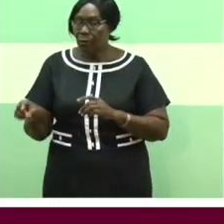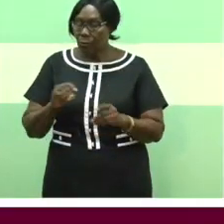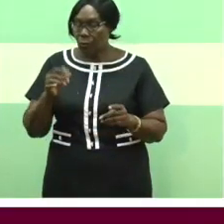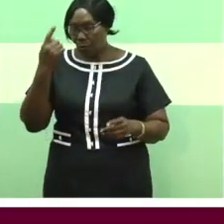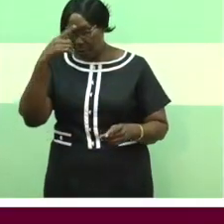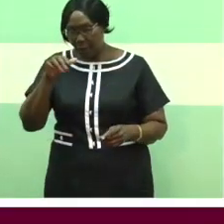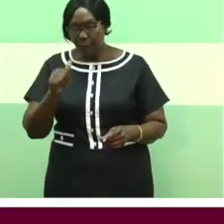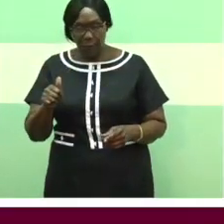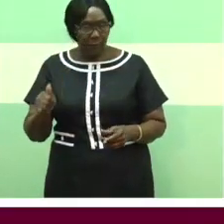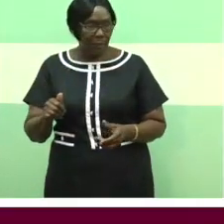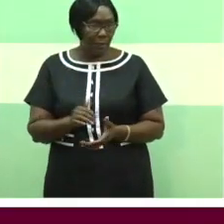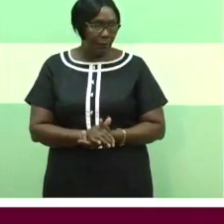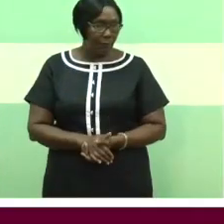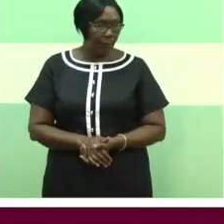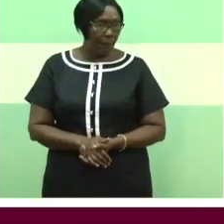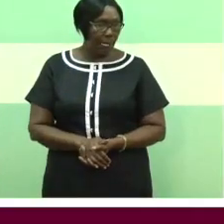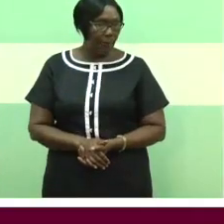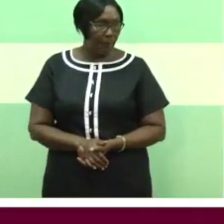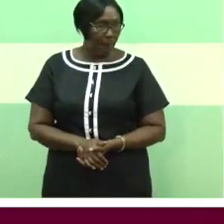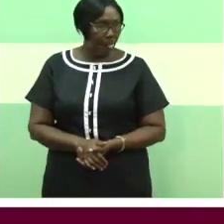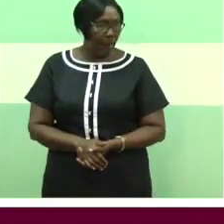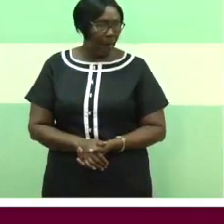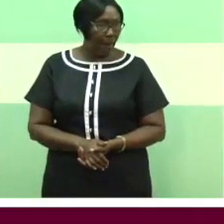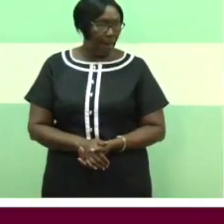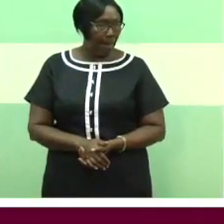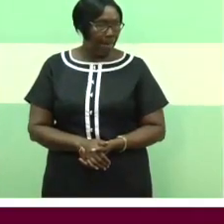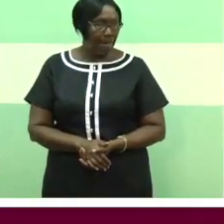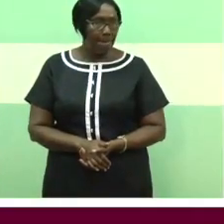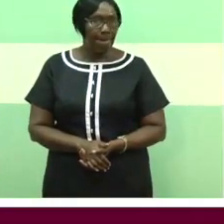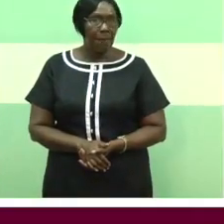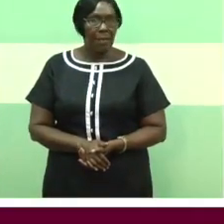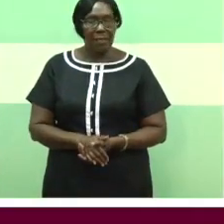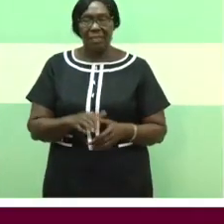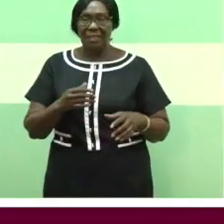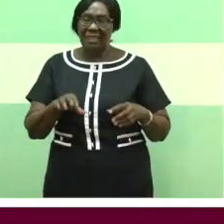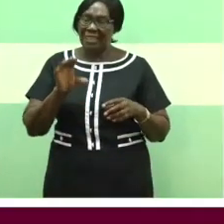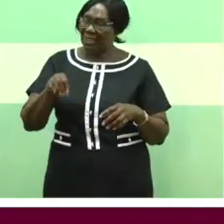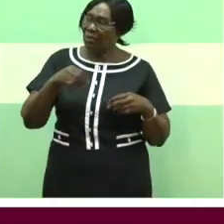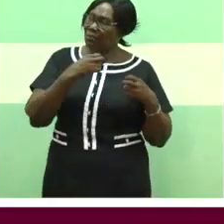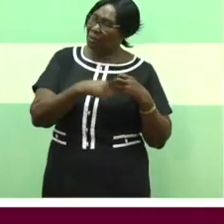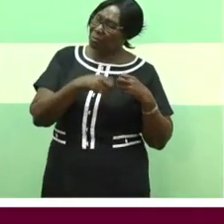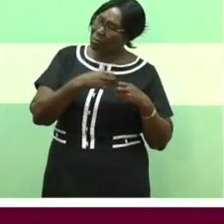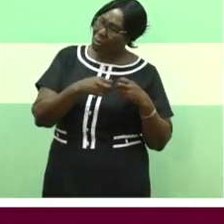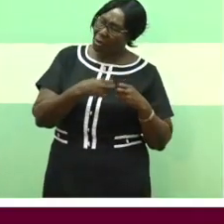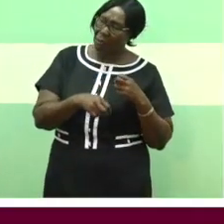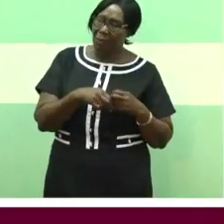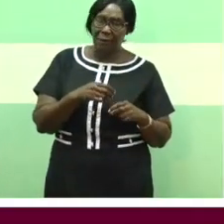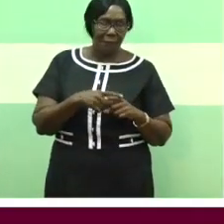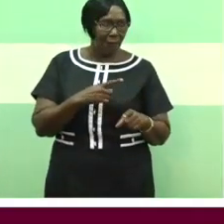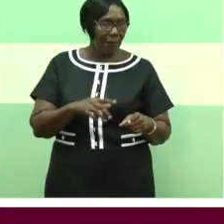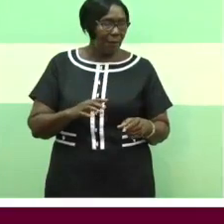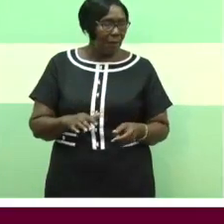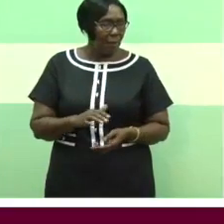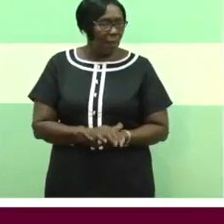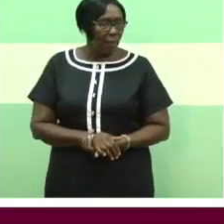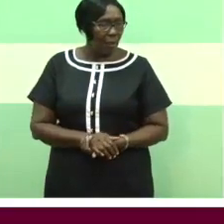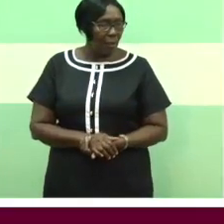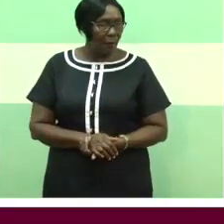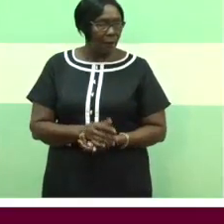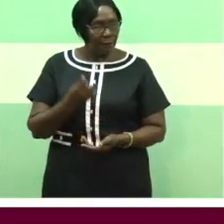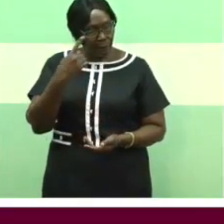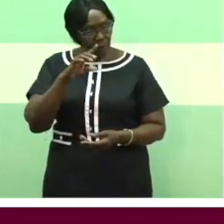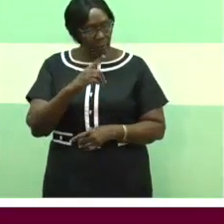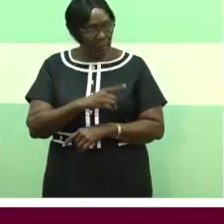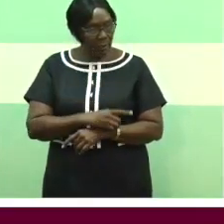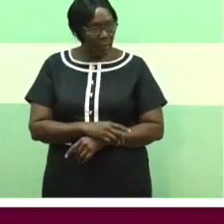for themselves, right? And it really takes all that stress off the parents. So our next activity for the